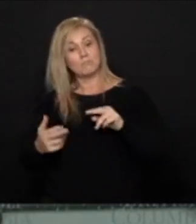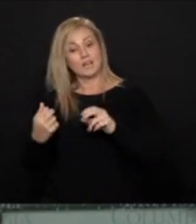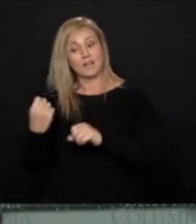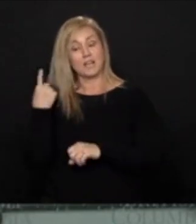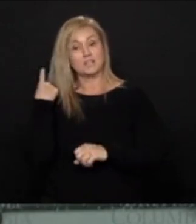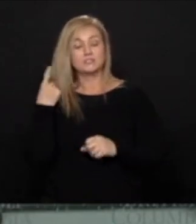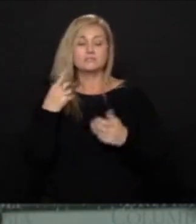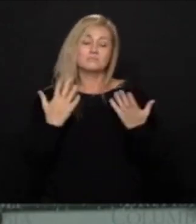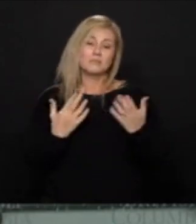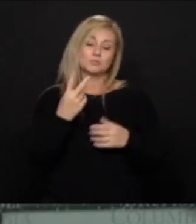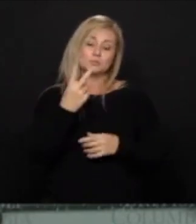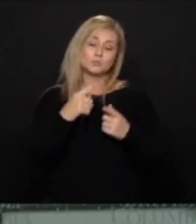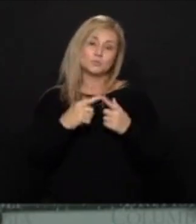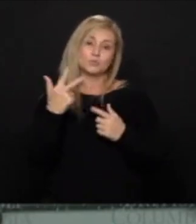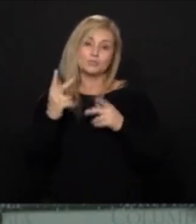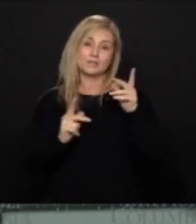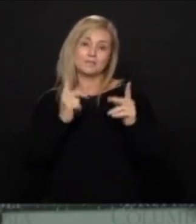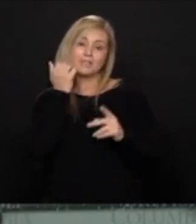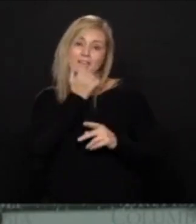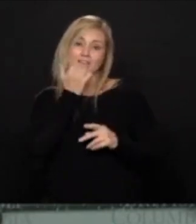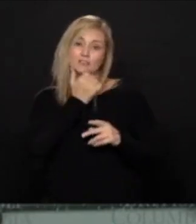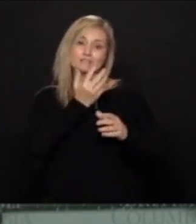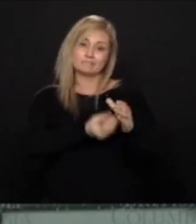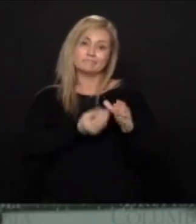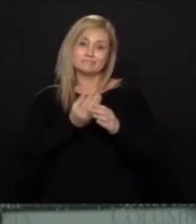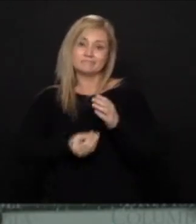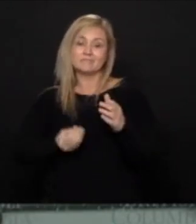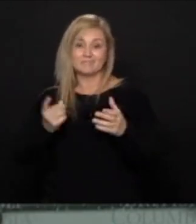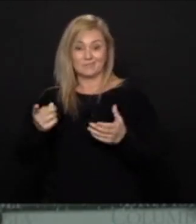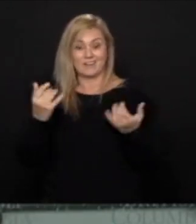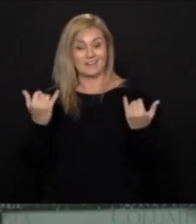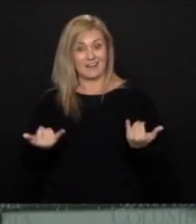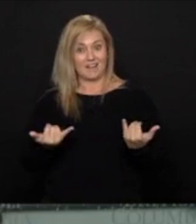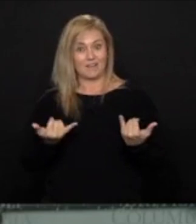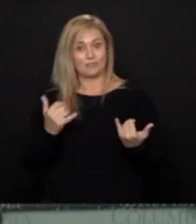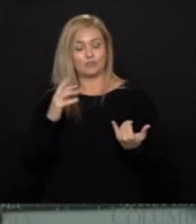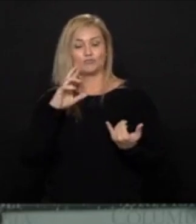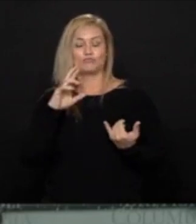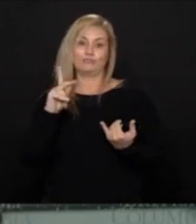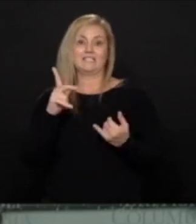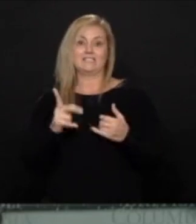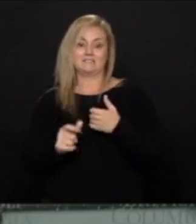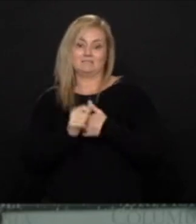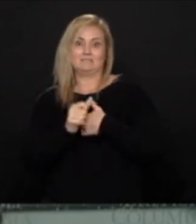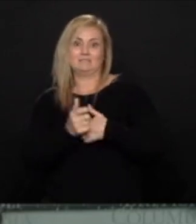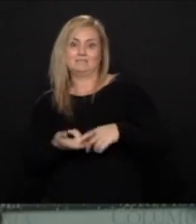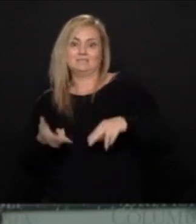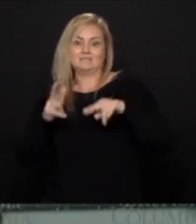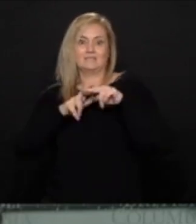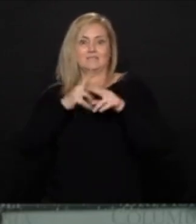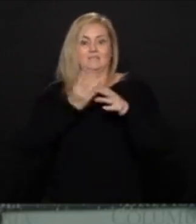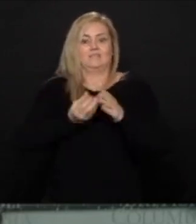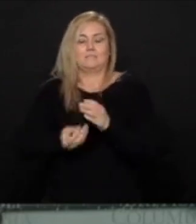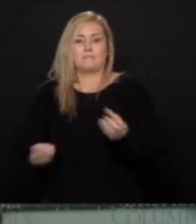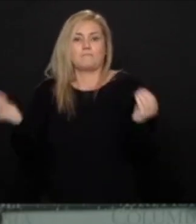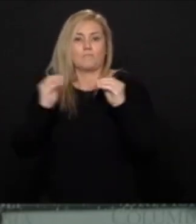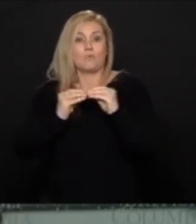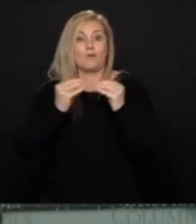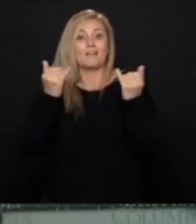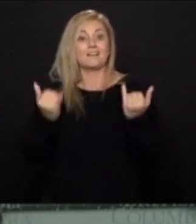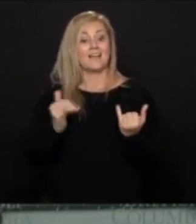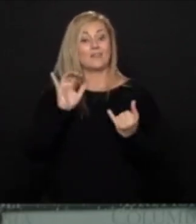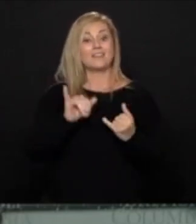lose 2 to 3 people every day, and we are at risk of losing more. And now the overdose crisis has